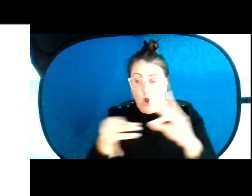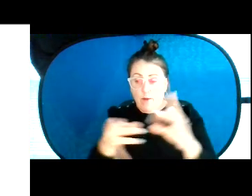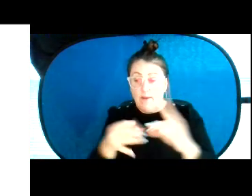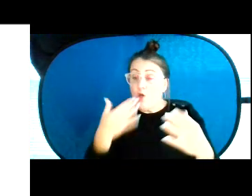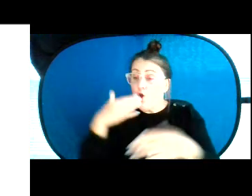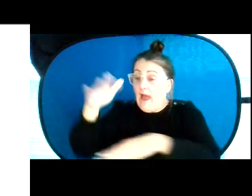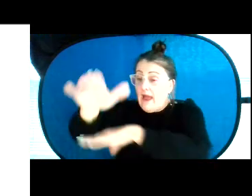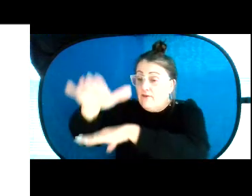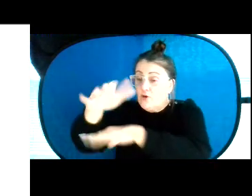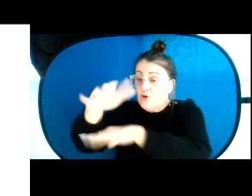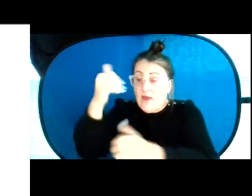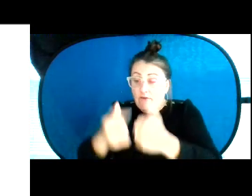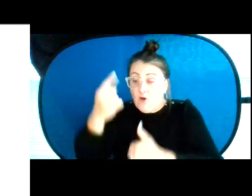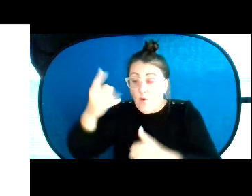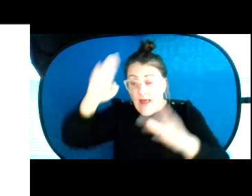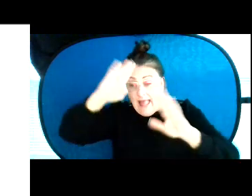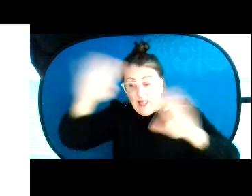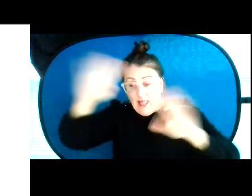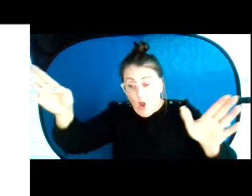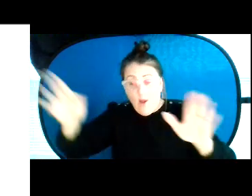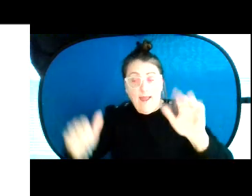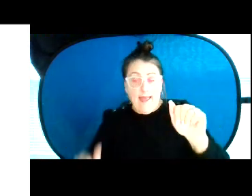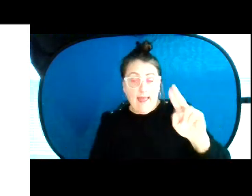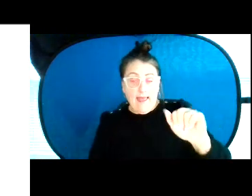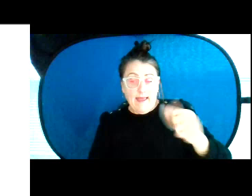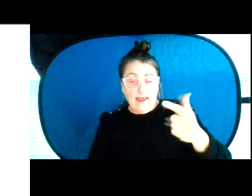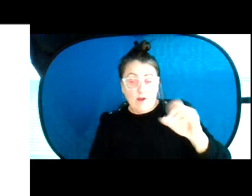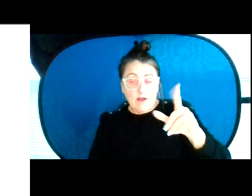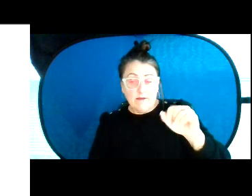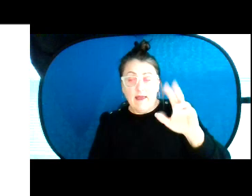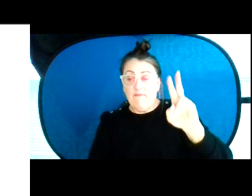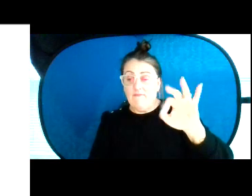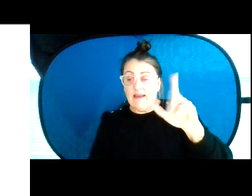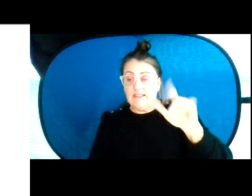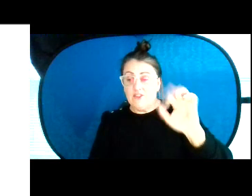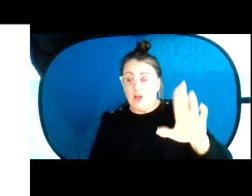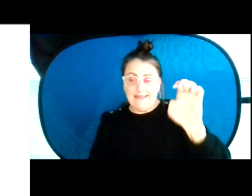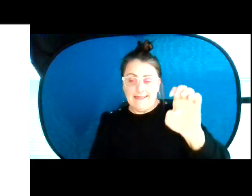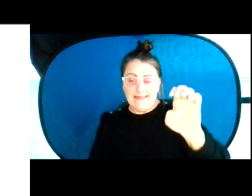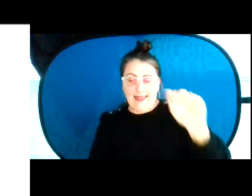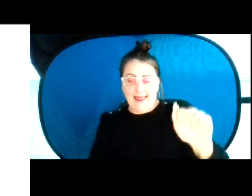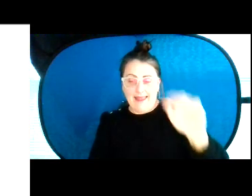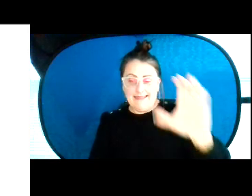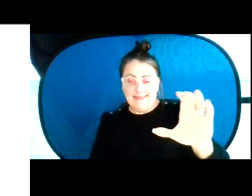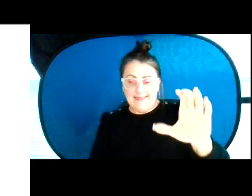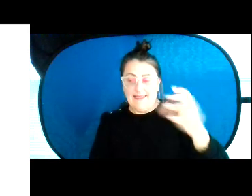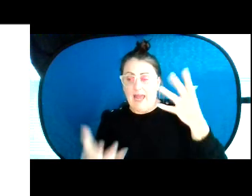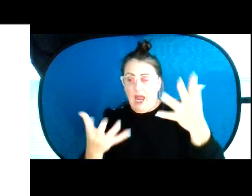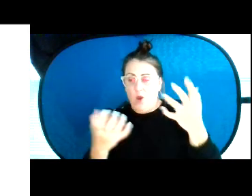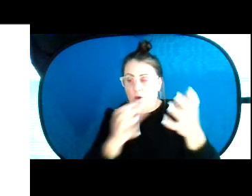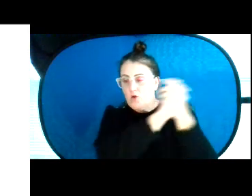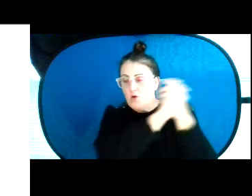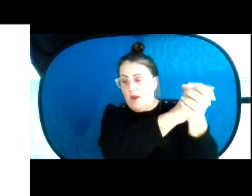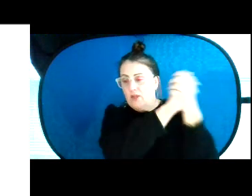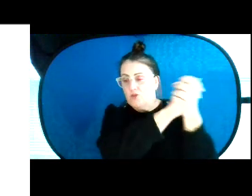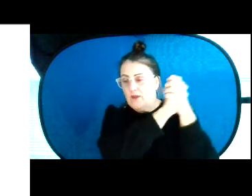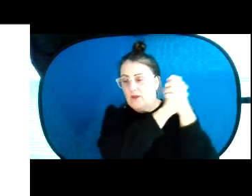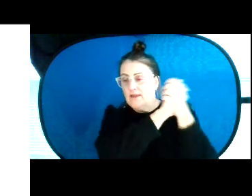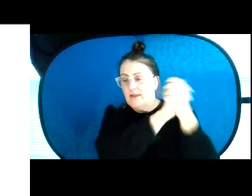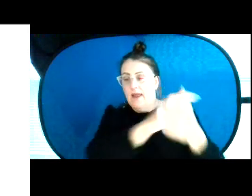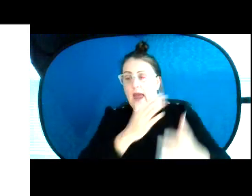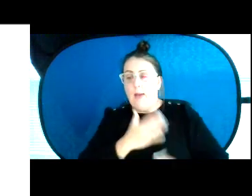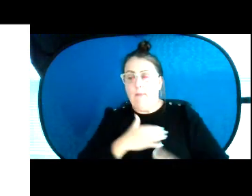afternoon, everyone. Ana Gonzalez, Vice Chair of the EAC. I just wanted to congratulate my fellow